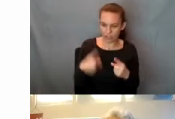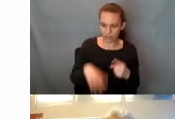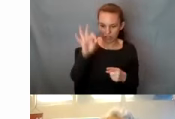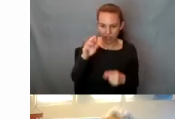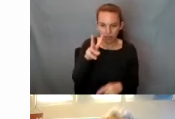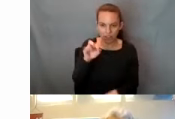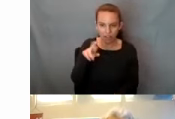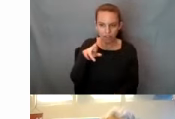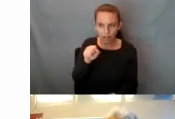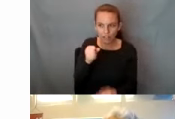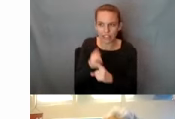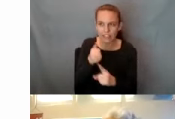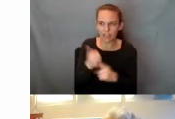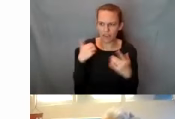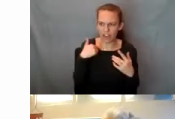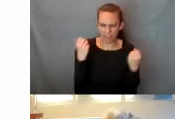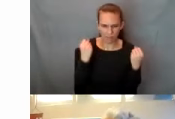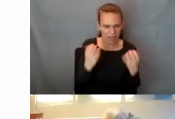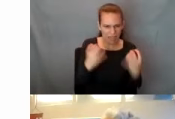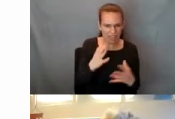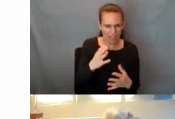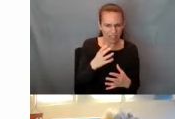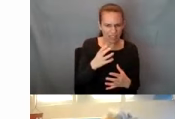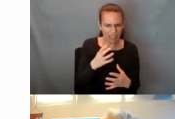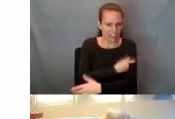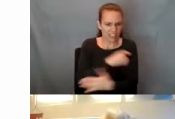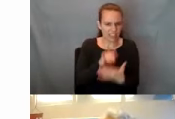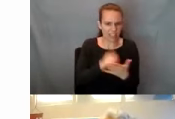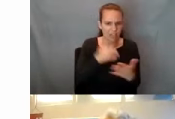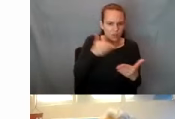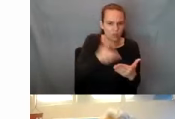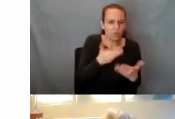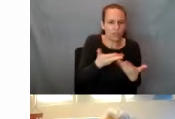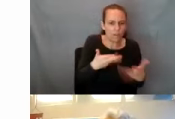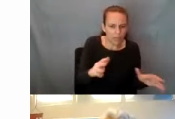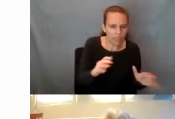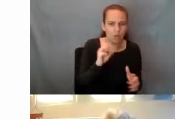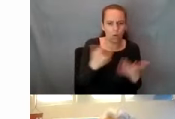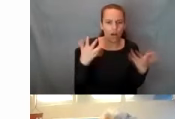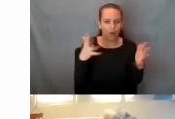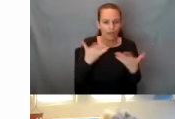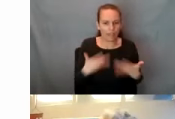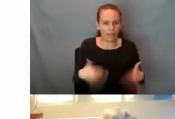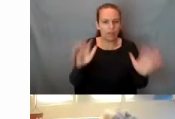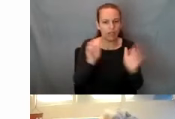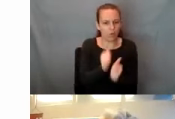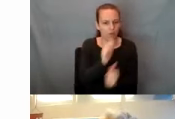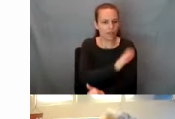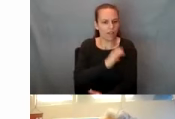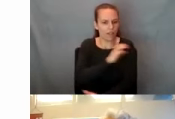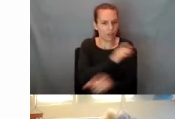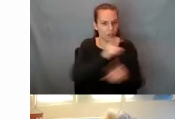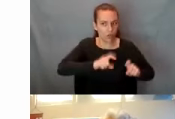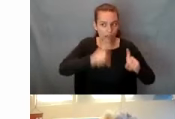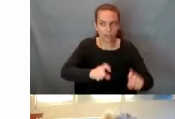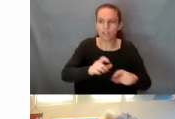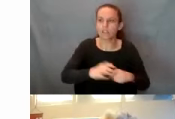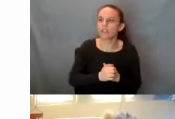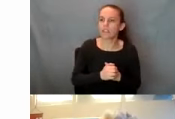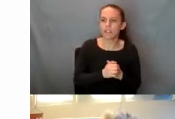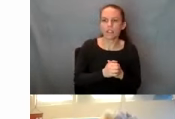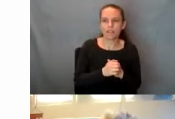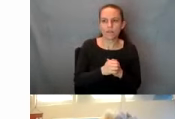are close to completing or have completed clinical trials, encouraging efficacy readouts, particularly from the mRNA vaccines, but also